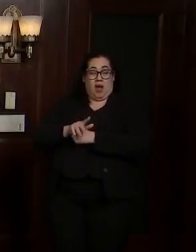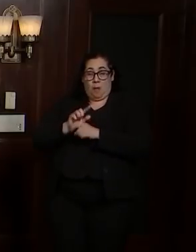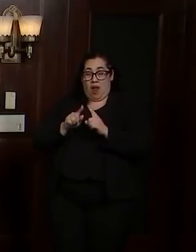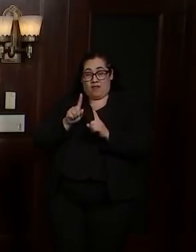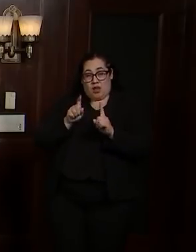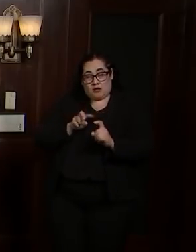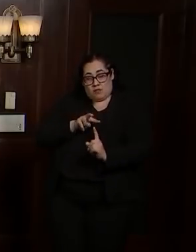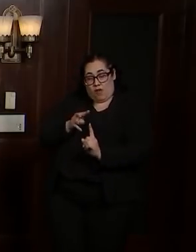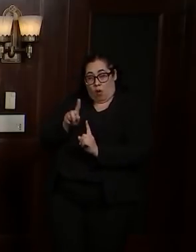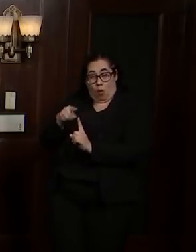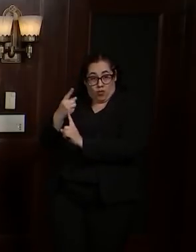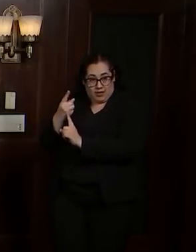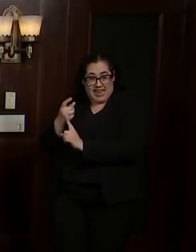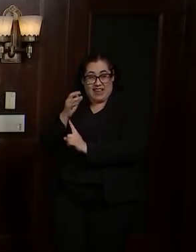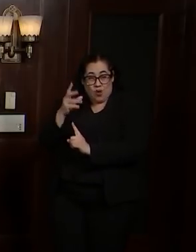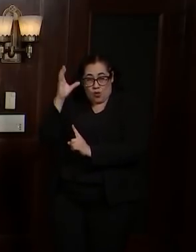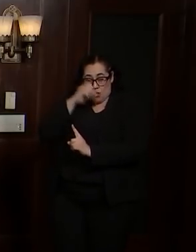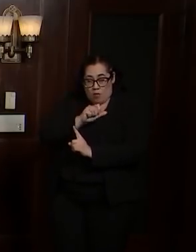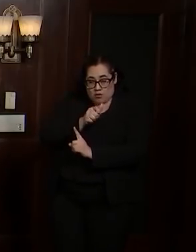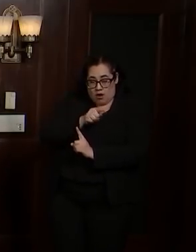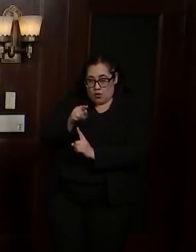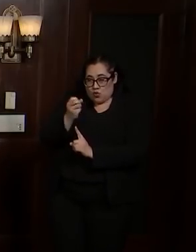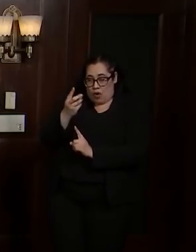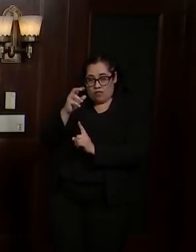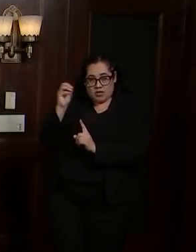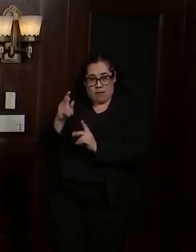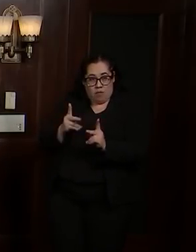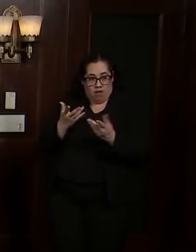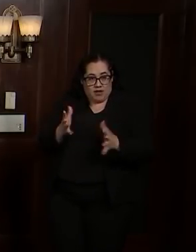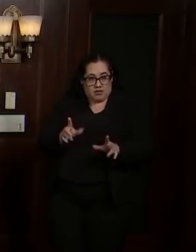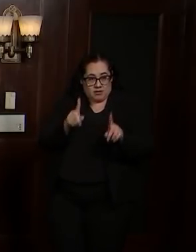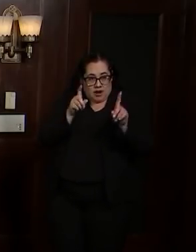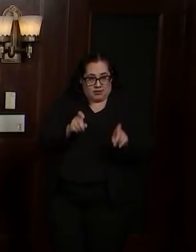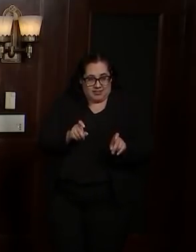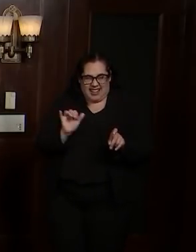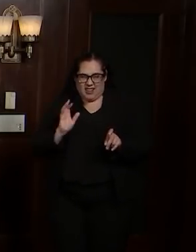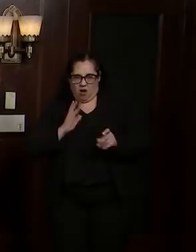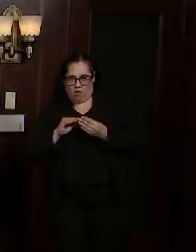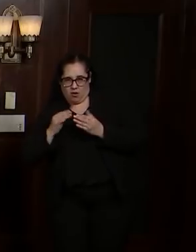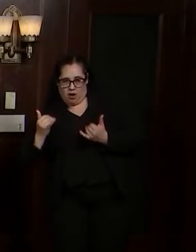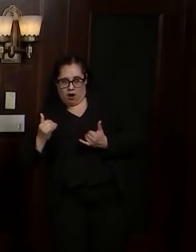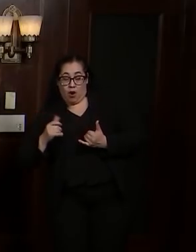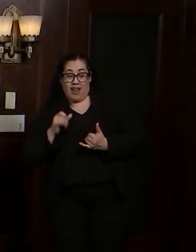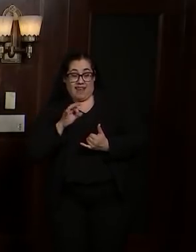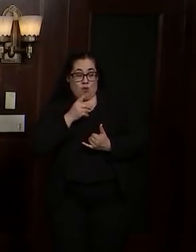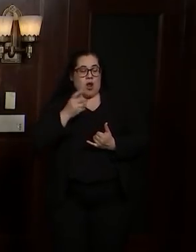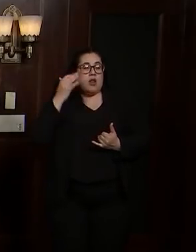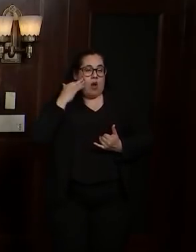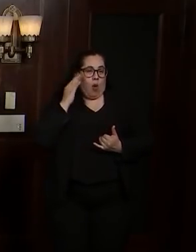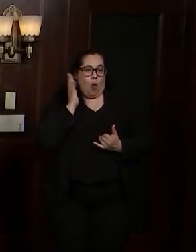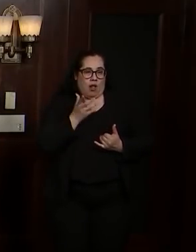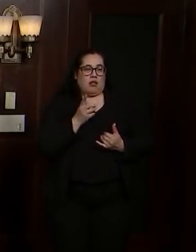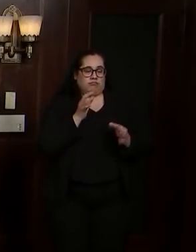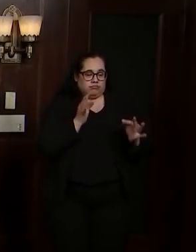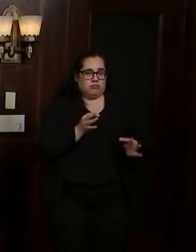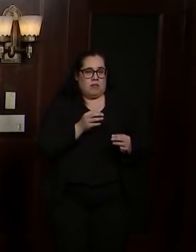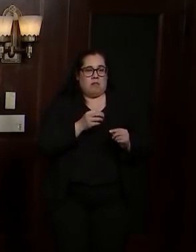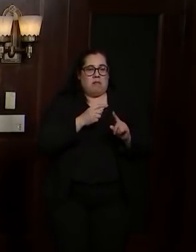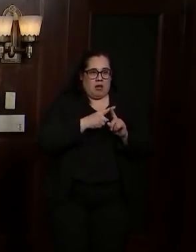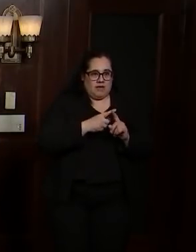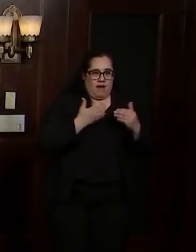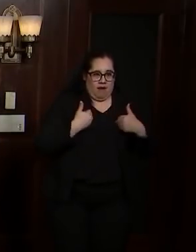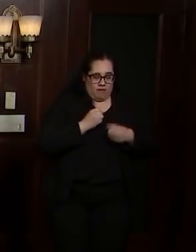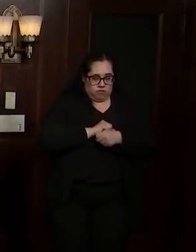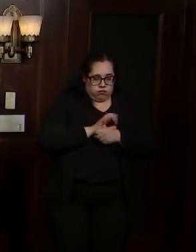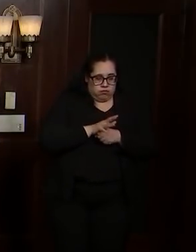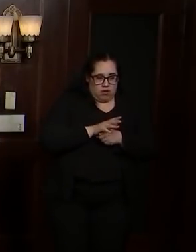somewhere between 10 and 12% of people who are tested, which is where we're at now, are going to be positive, and you do many more tests,